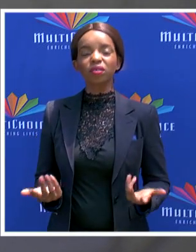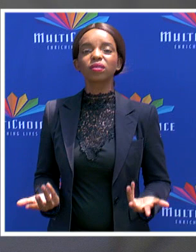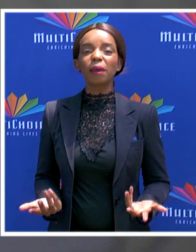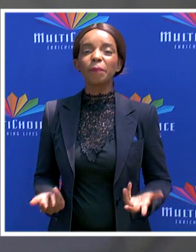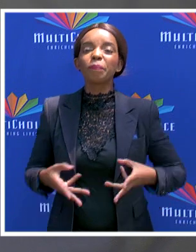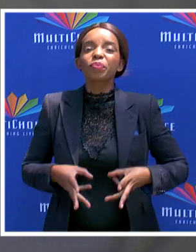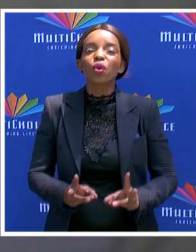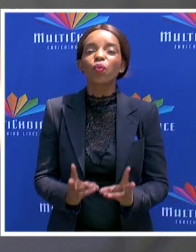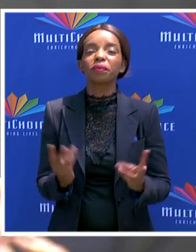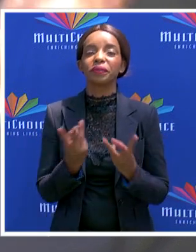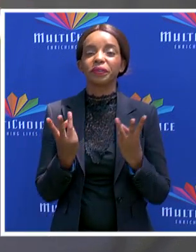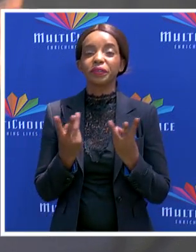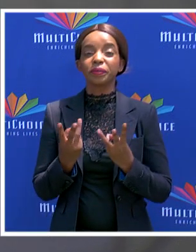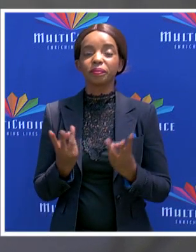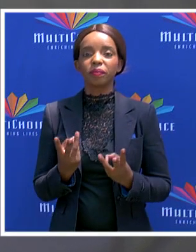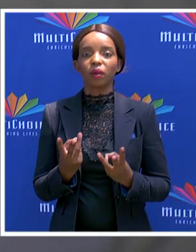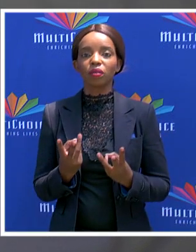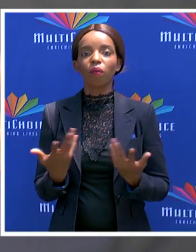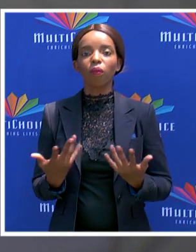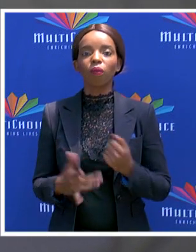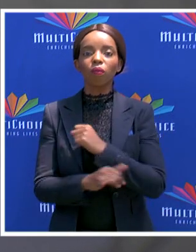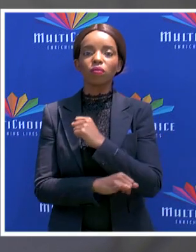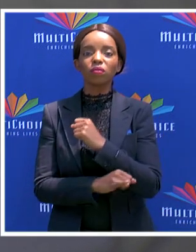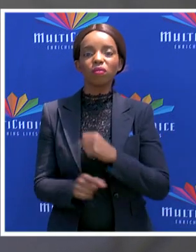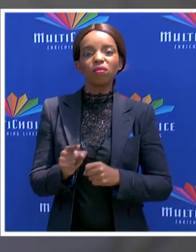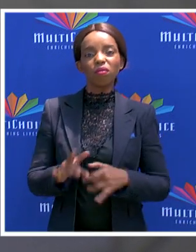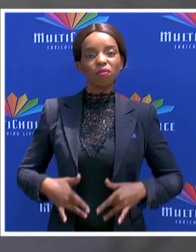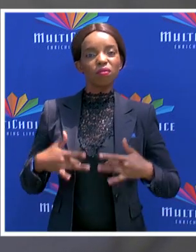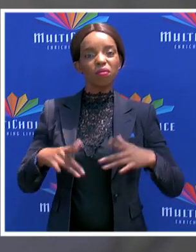people get away from the drudgery of life, we entertain them.